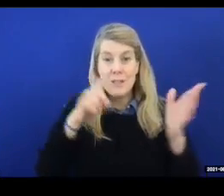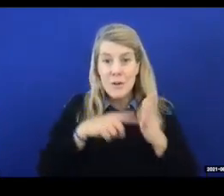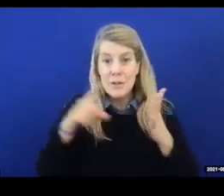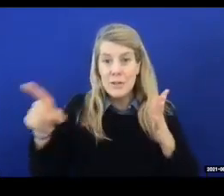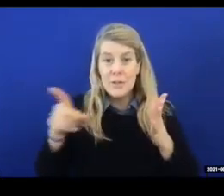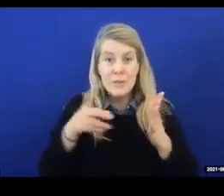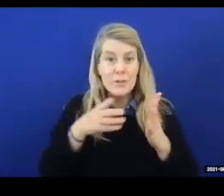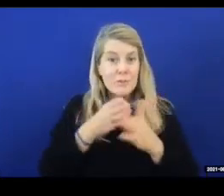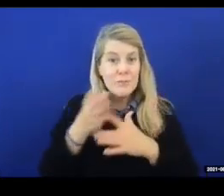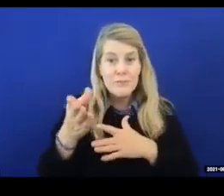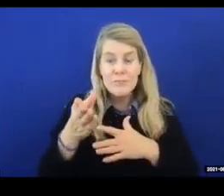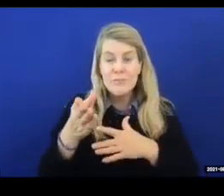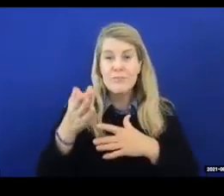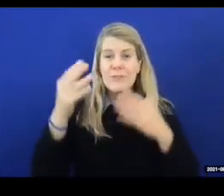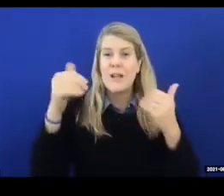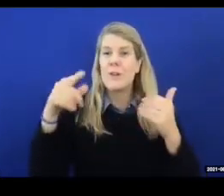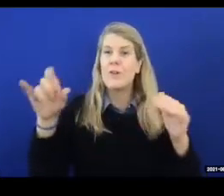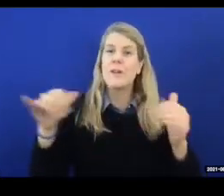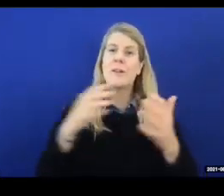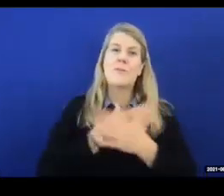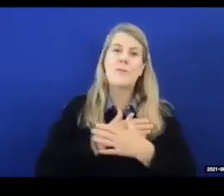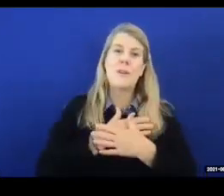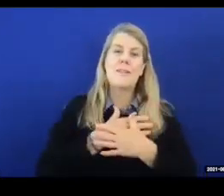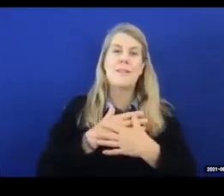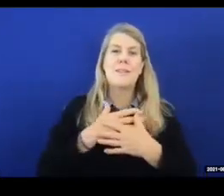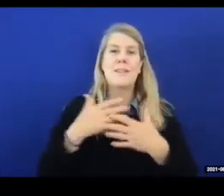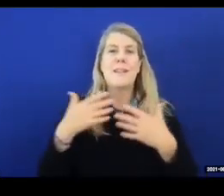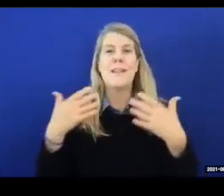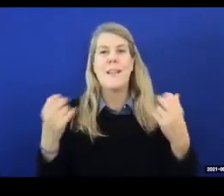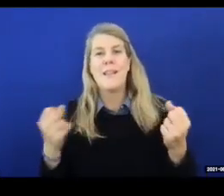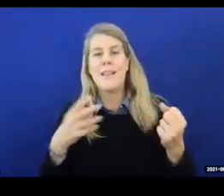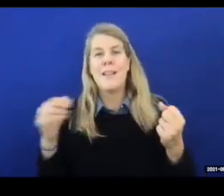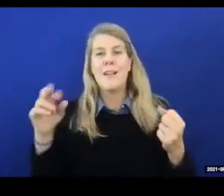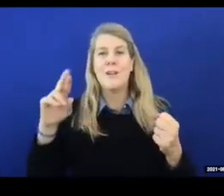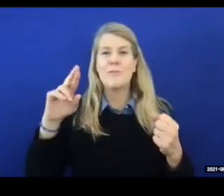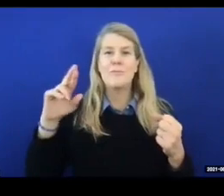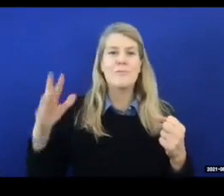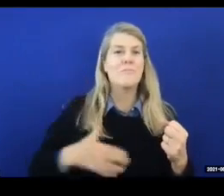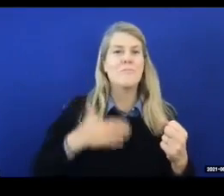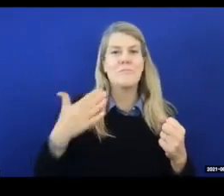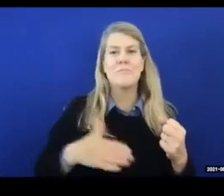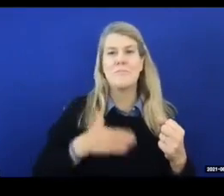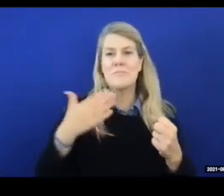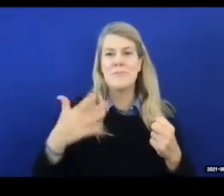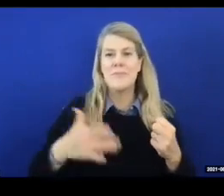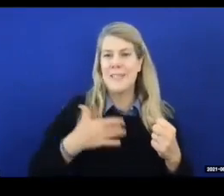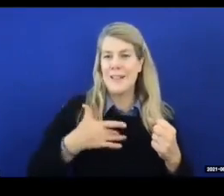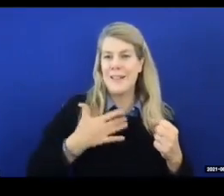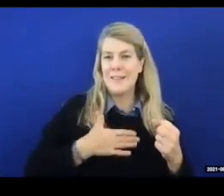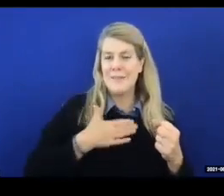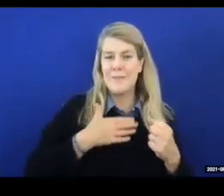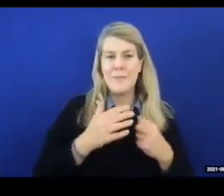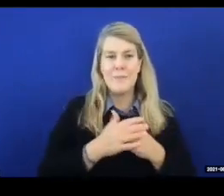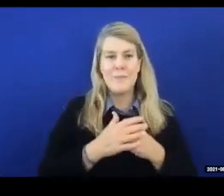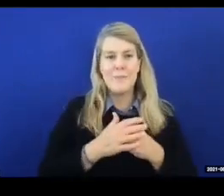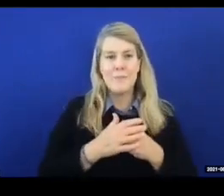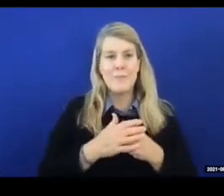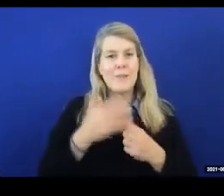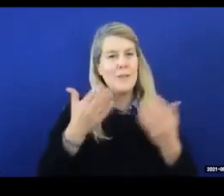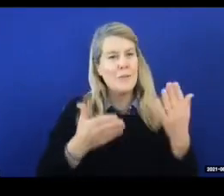through, and now you may rest, heal, and rejoice. I hope you've heard this a million times already,